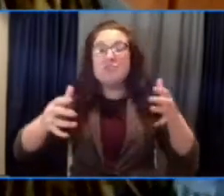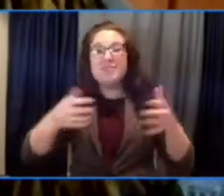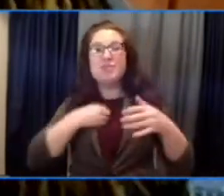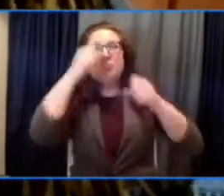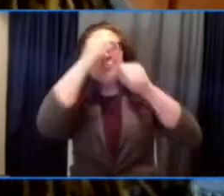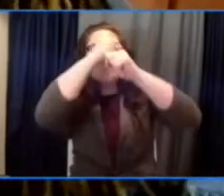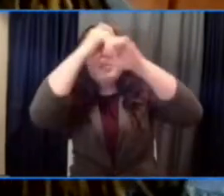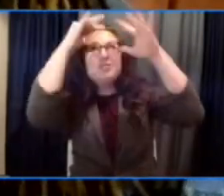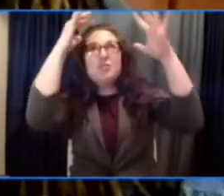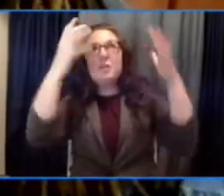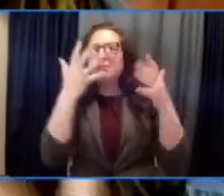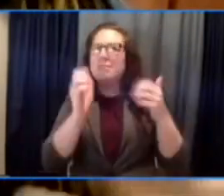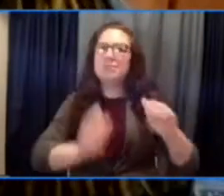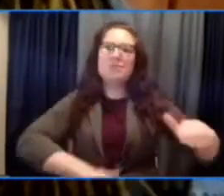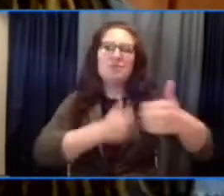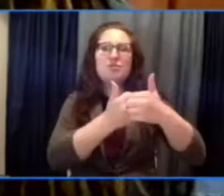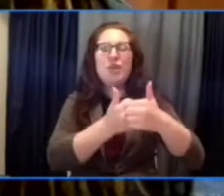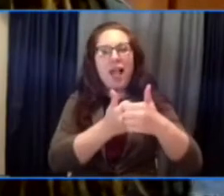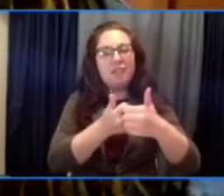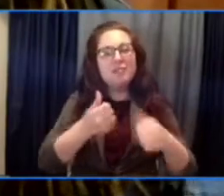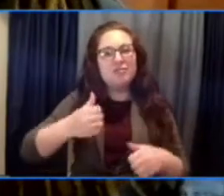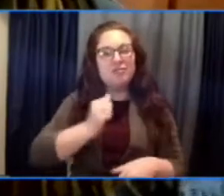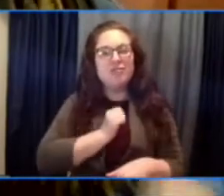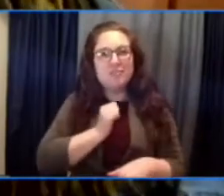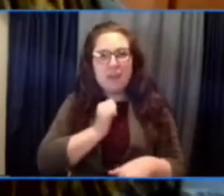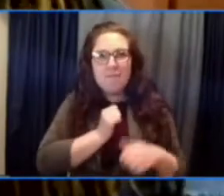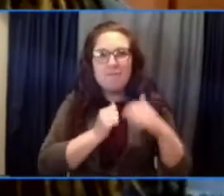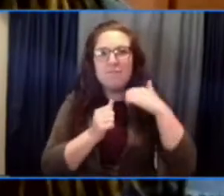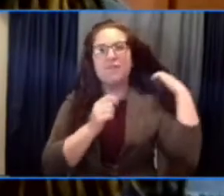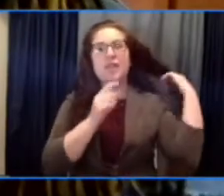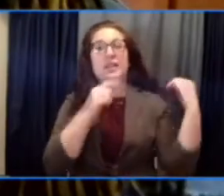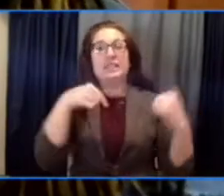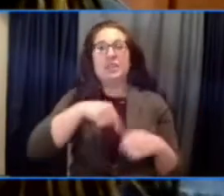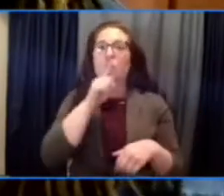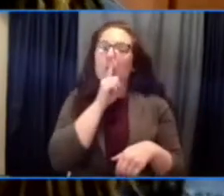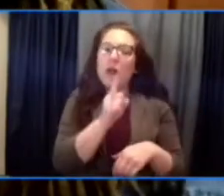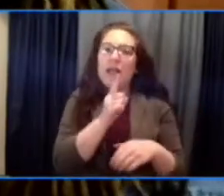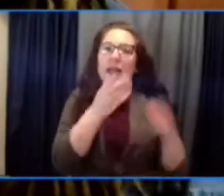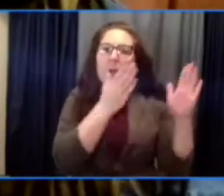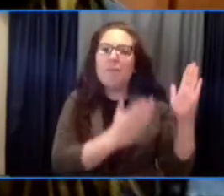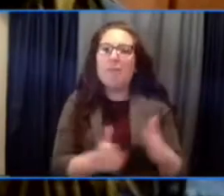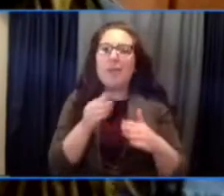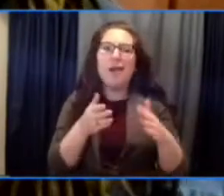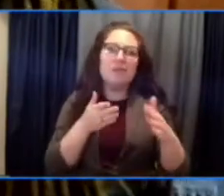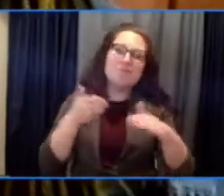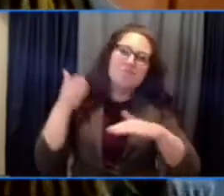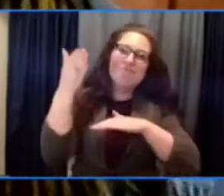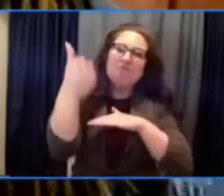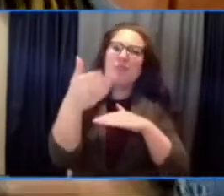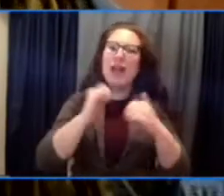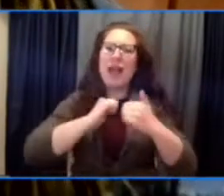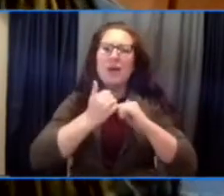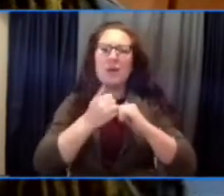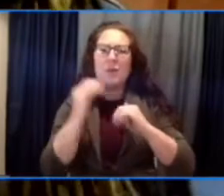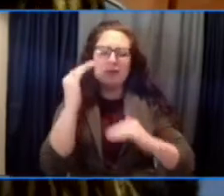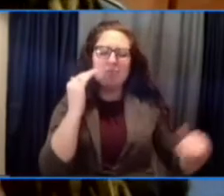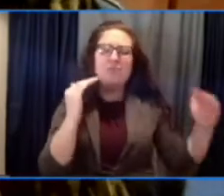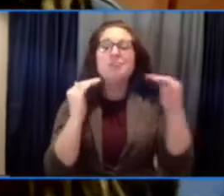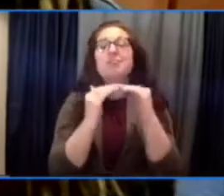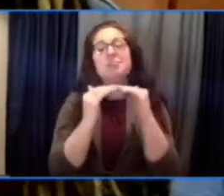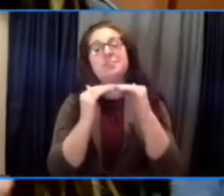big. Road Ahead has provided a roadmap for how we can shift culture in our work and build durable people-centered power. The research you